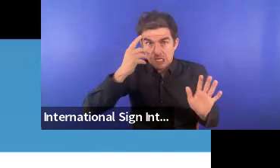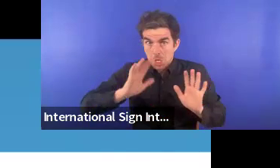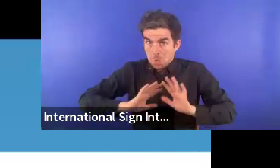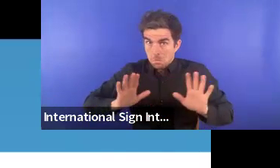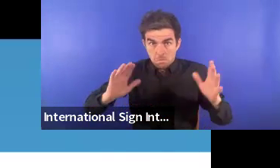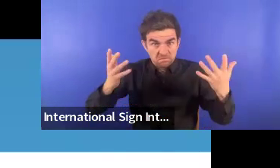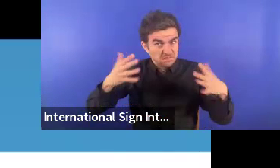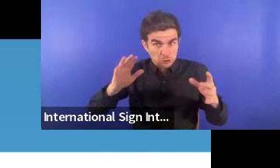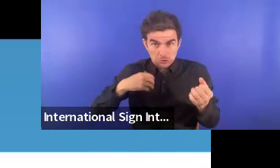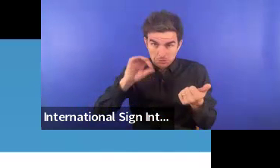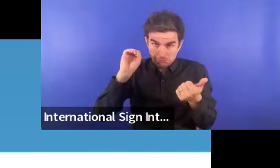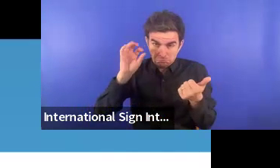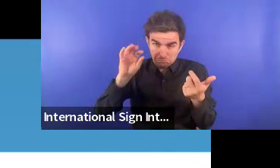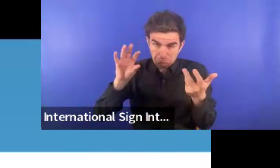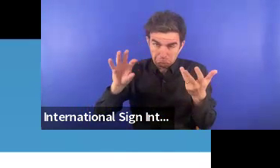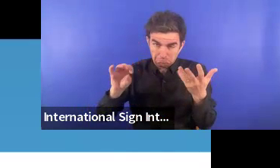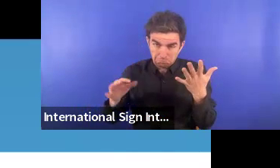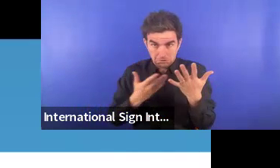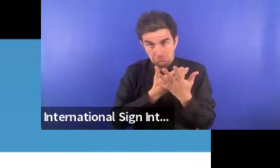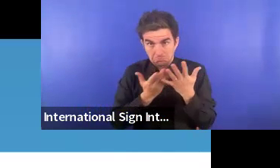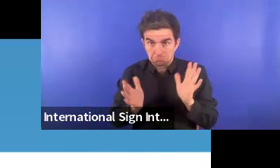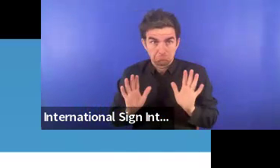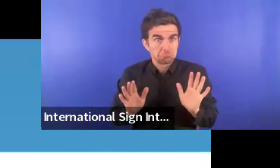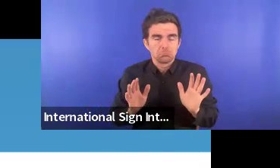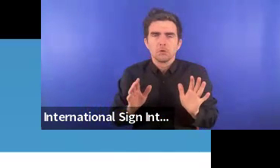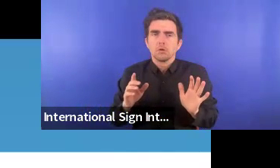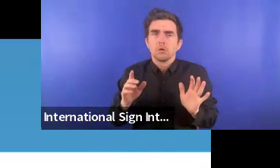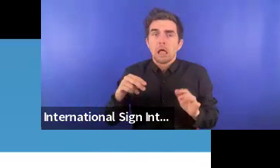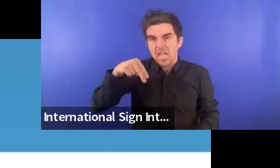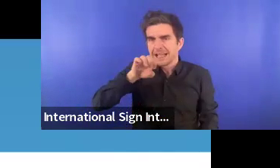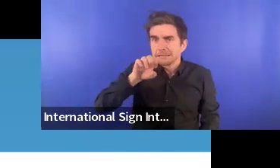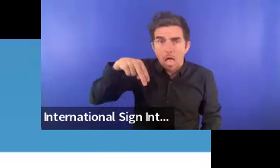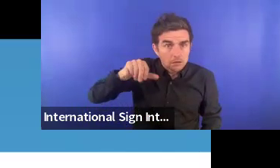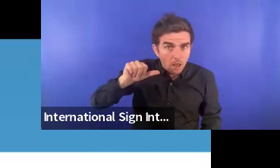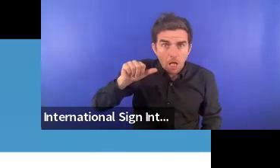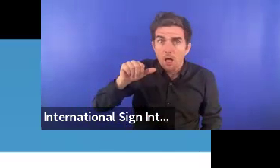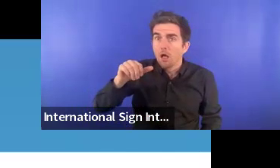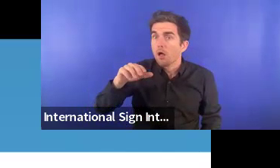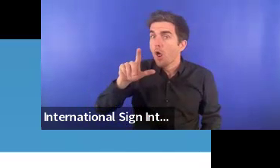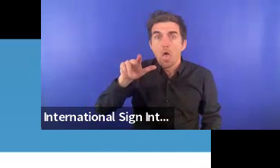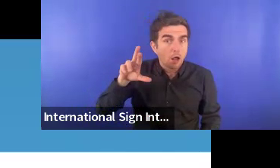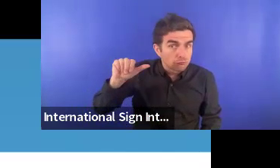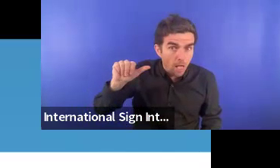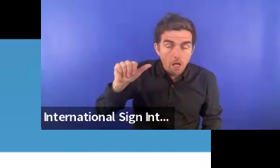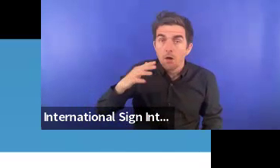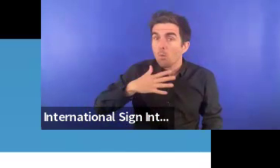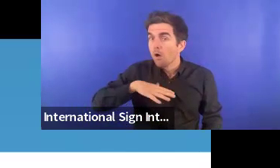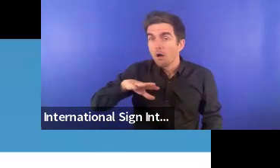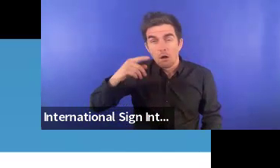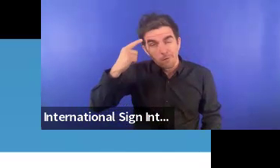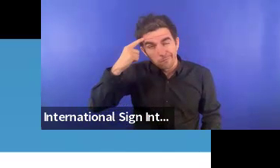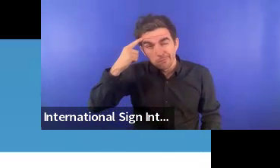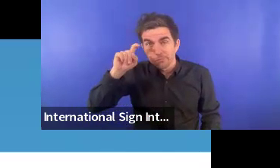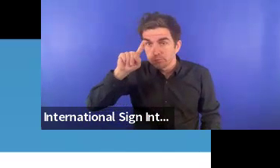questions, Nina and Laura have, again, as I mentioned, put their emails in the chat. There are